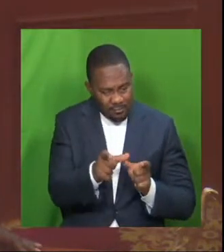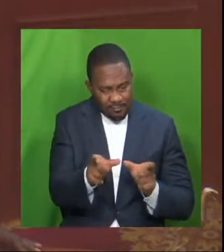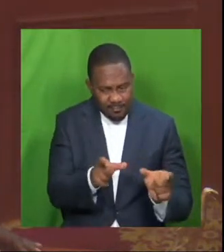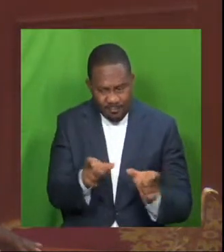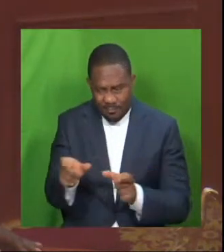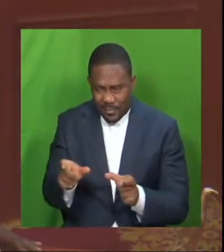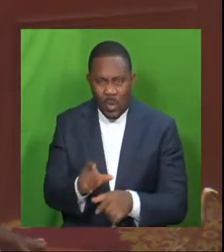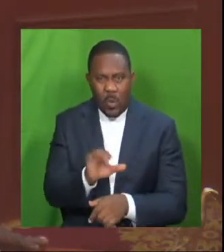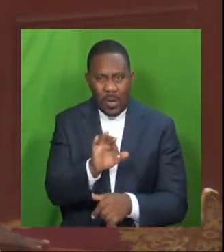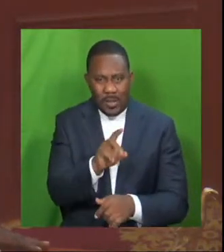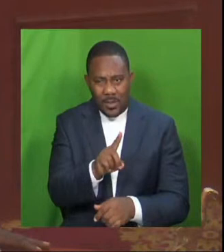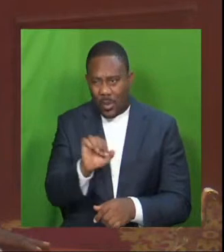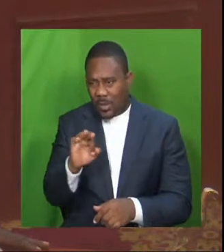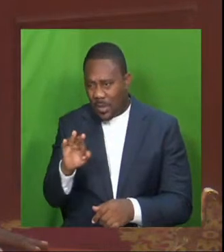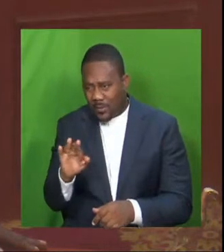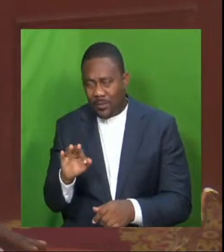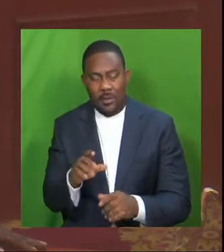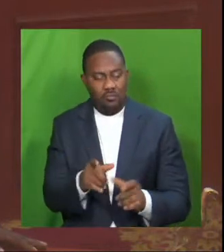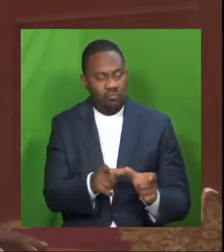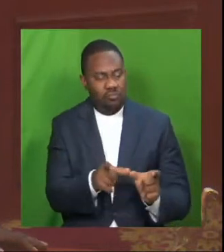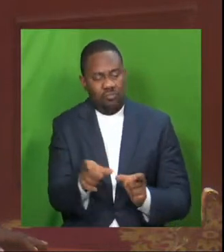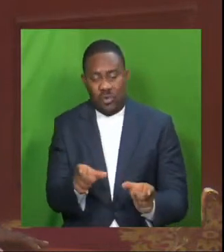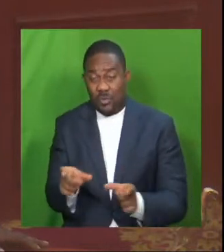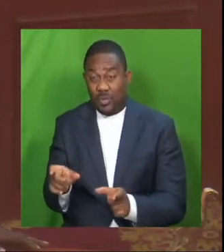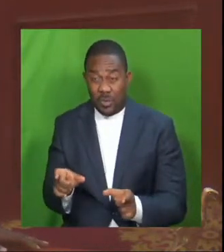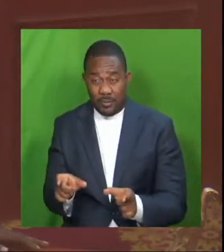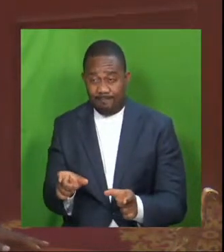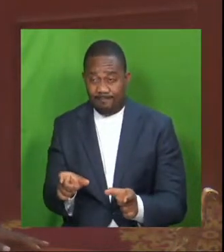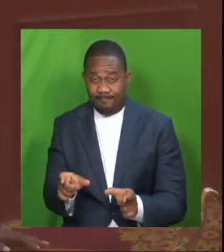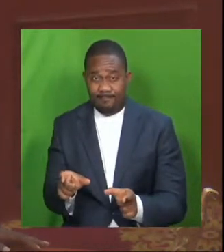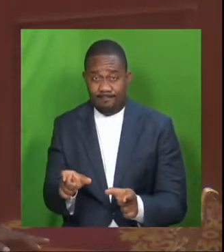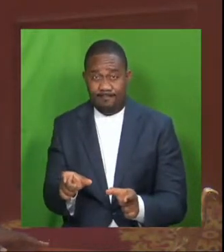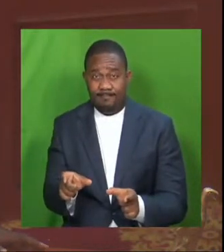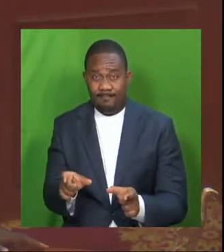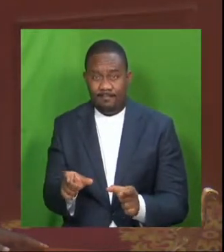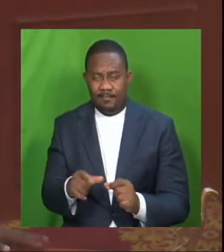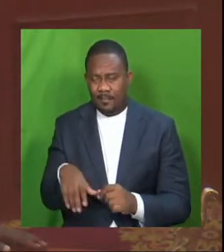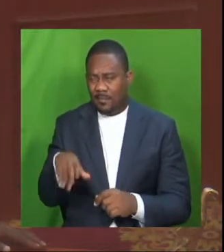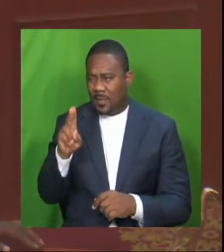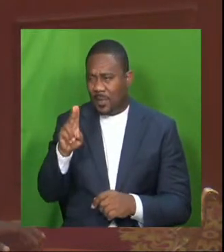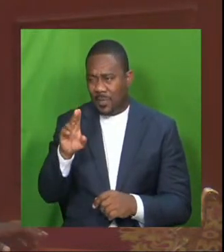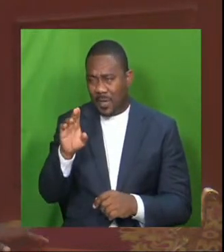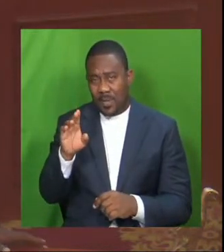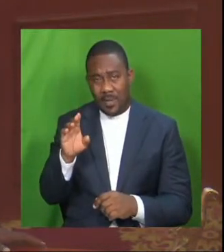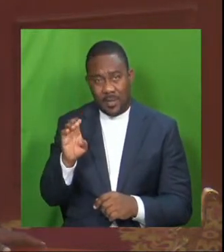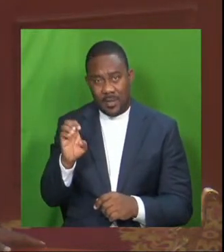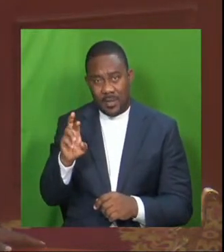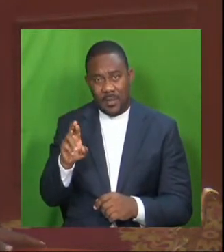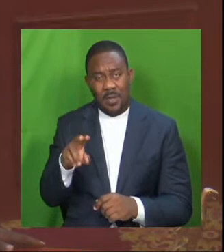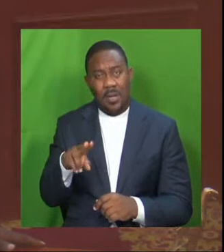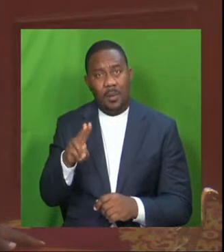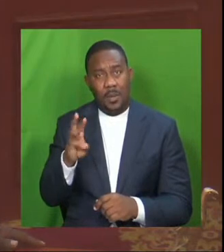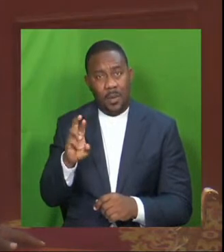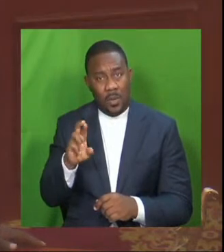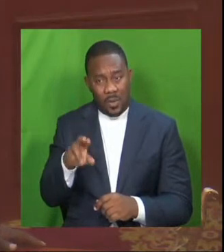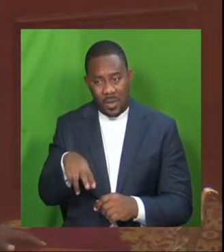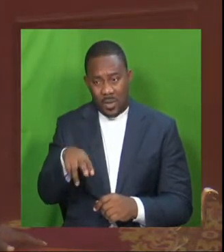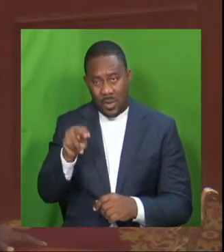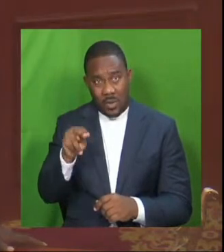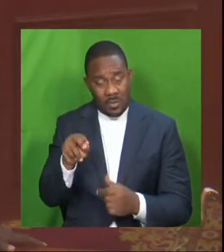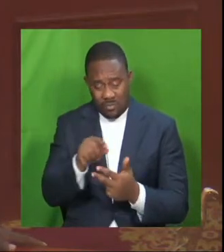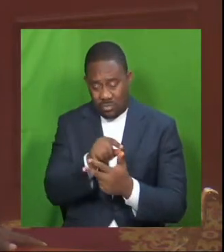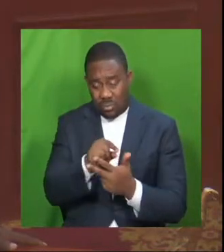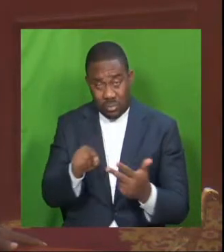1D, 1F, it defeats the very purpose. In the Upper East, Upper West, Northern region,